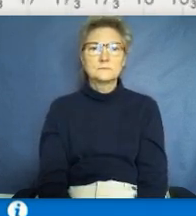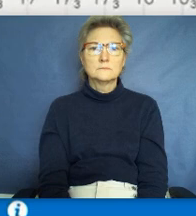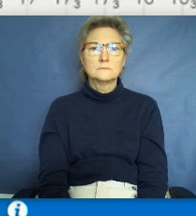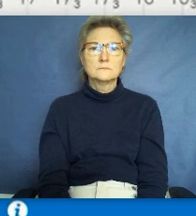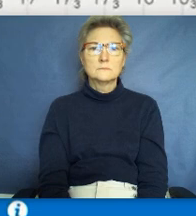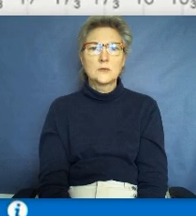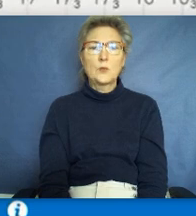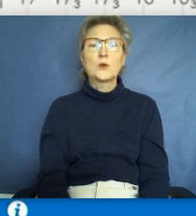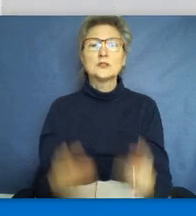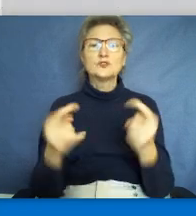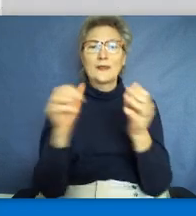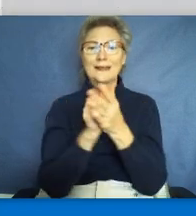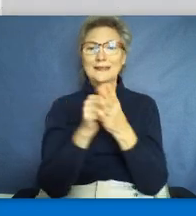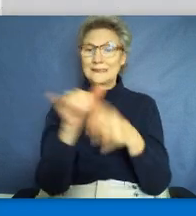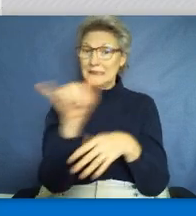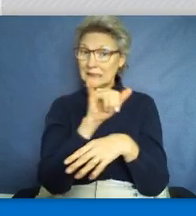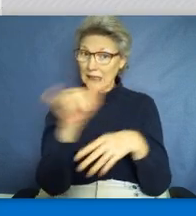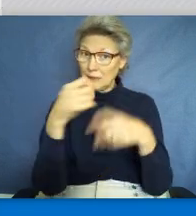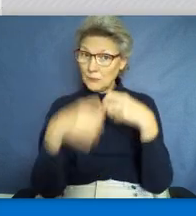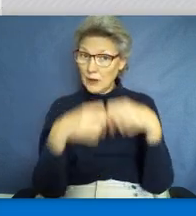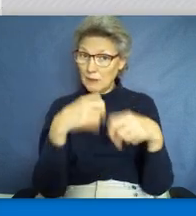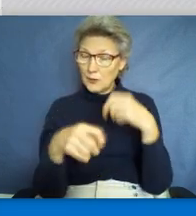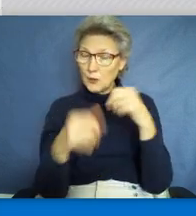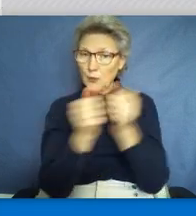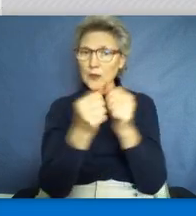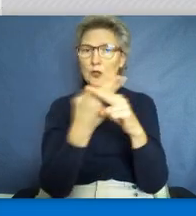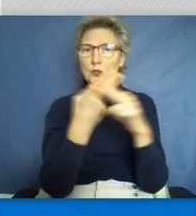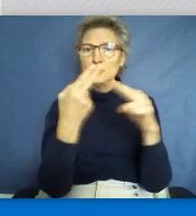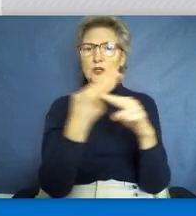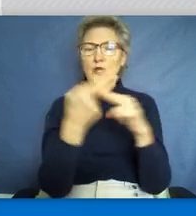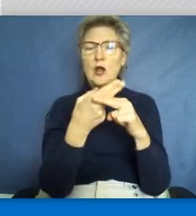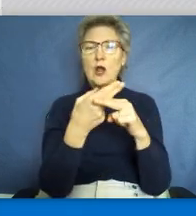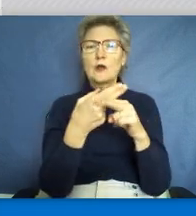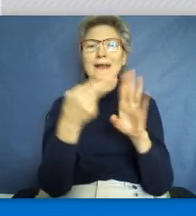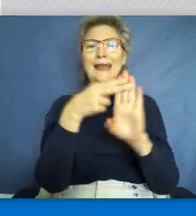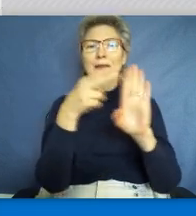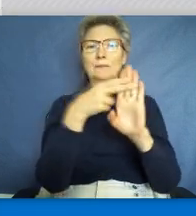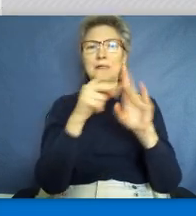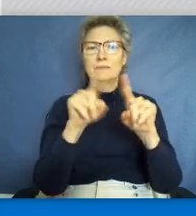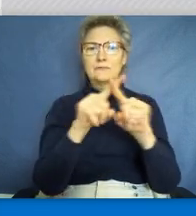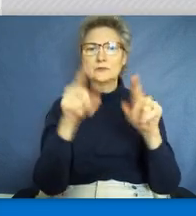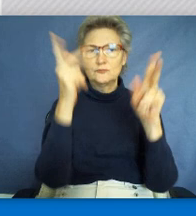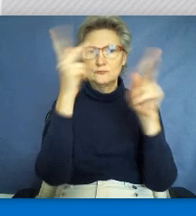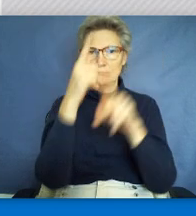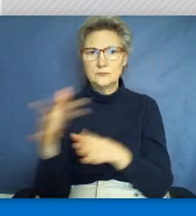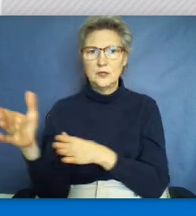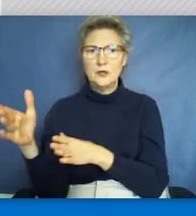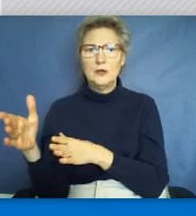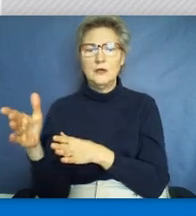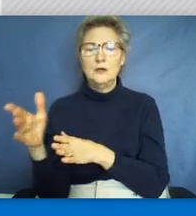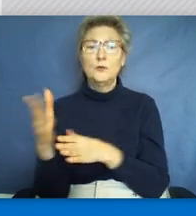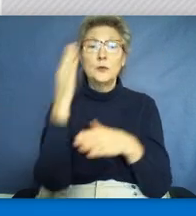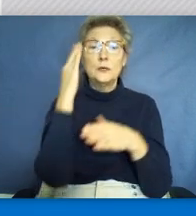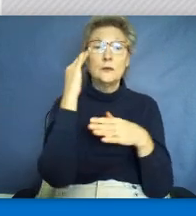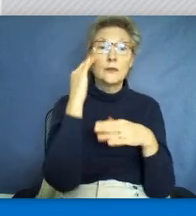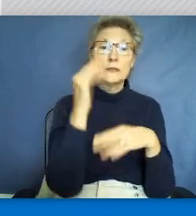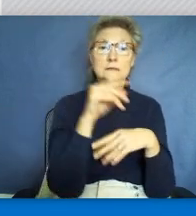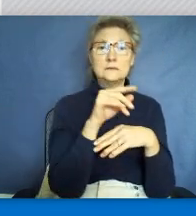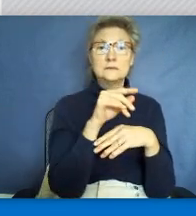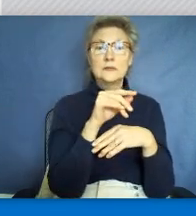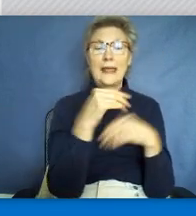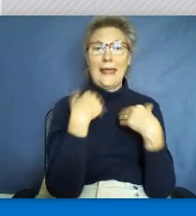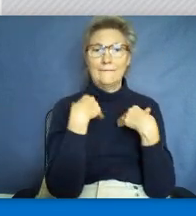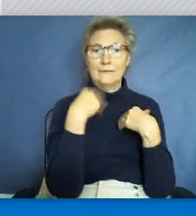All right, we're going to try that same problem, but using our renaming strategy. So we know that